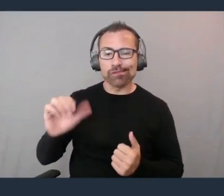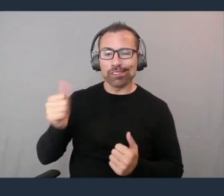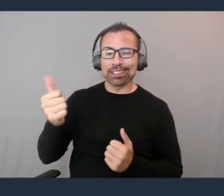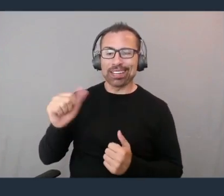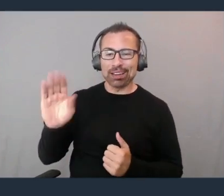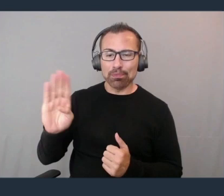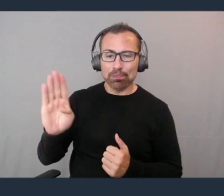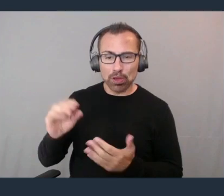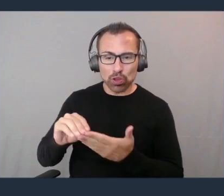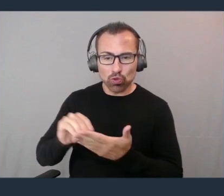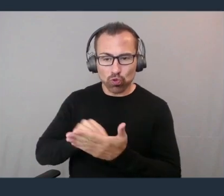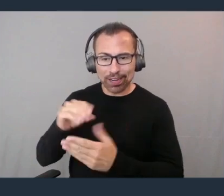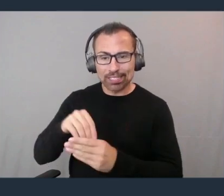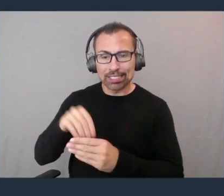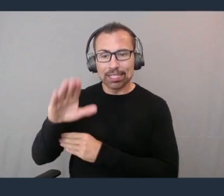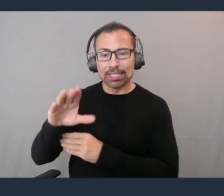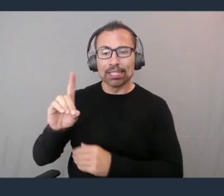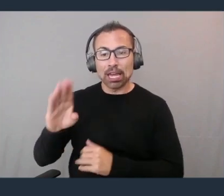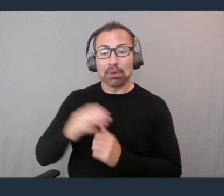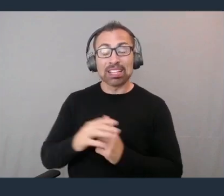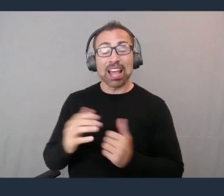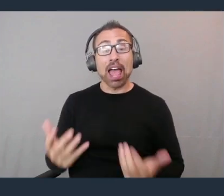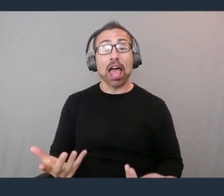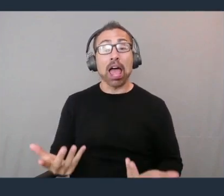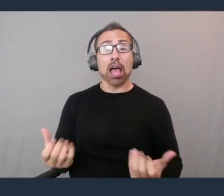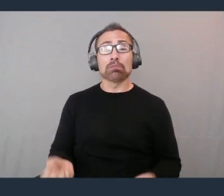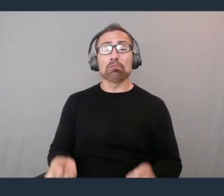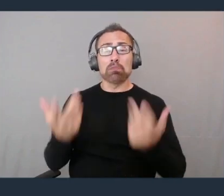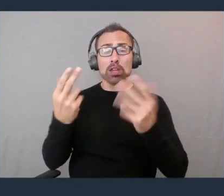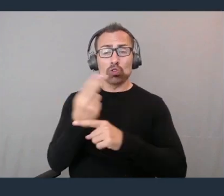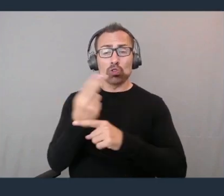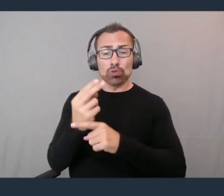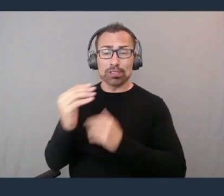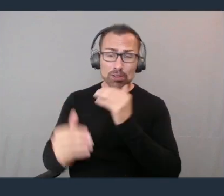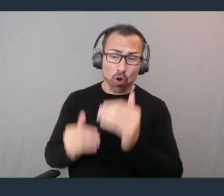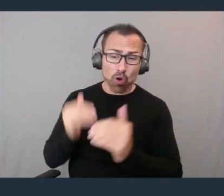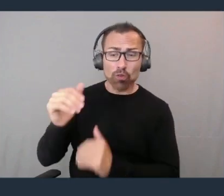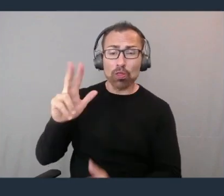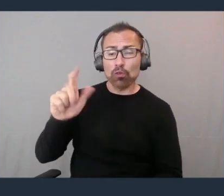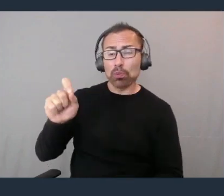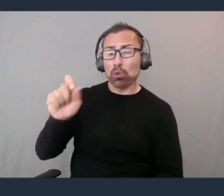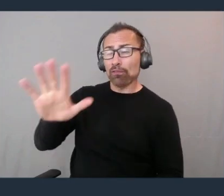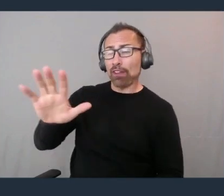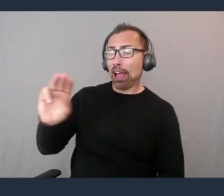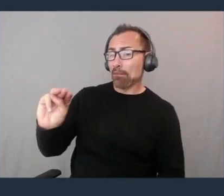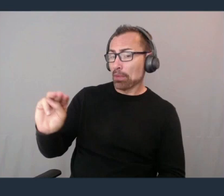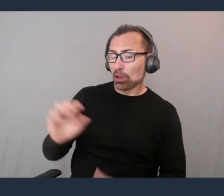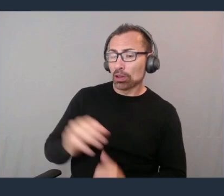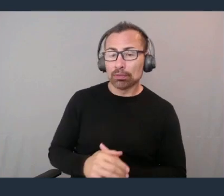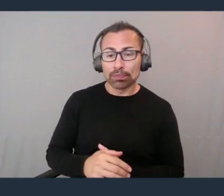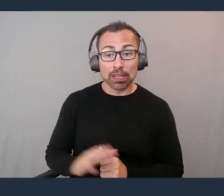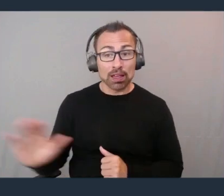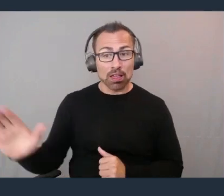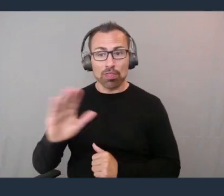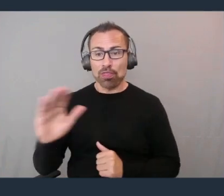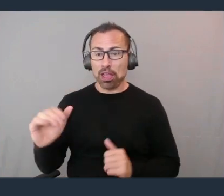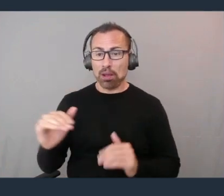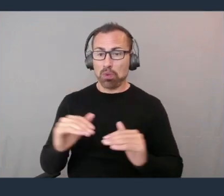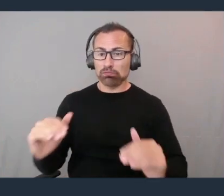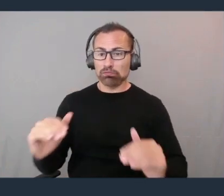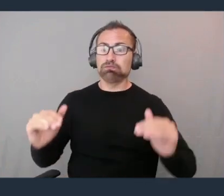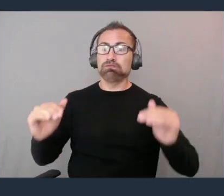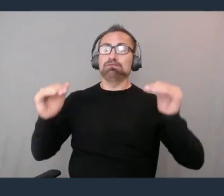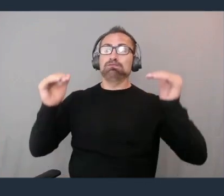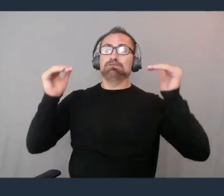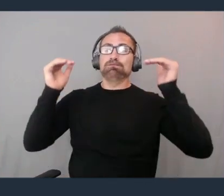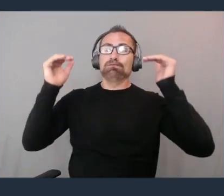than 3.5 million users. Now, Ancestry here is setting a really high bar using artificial intelligence